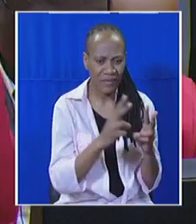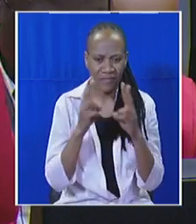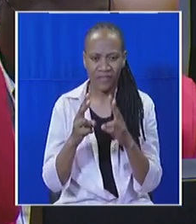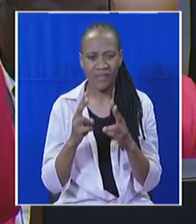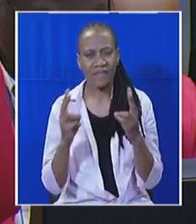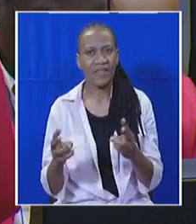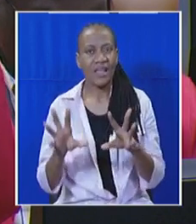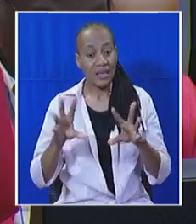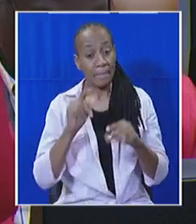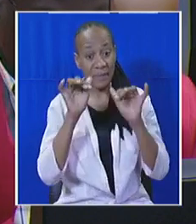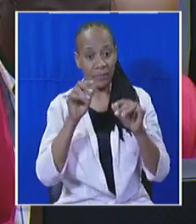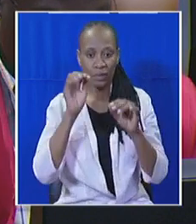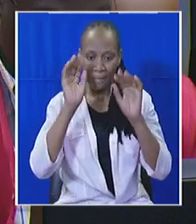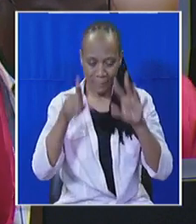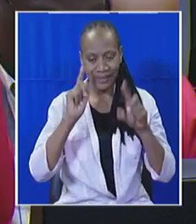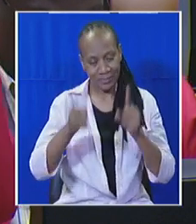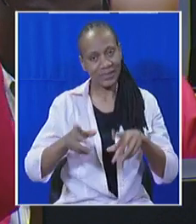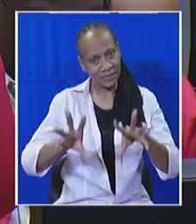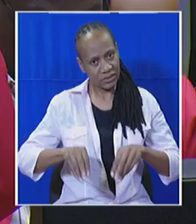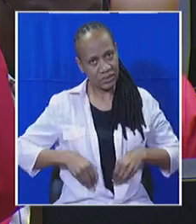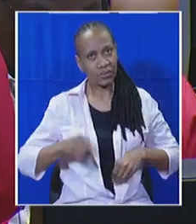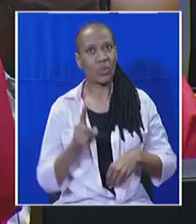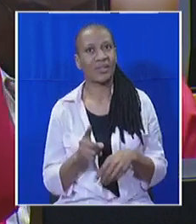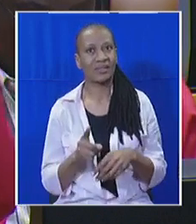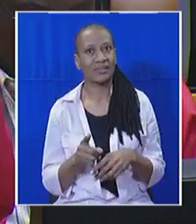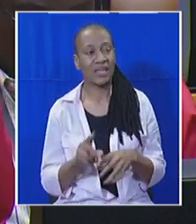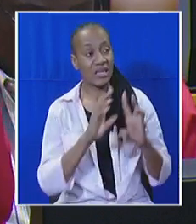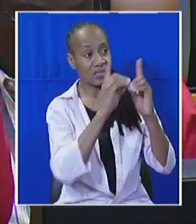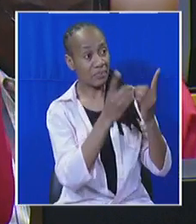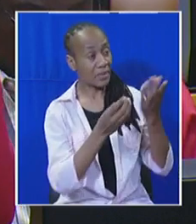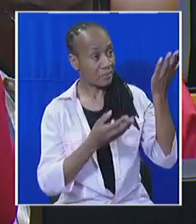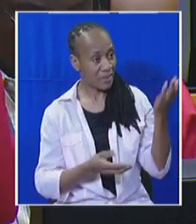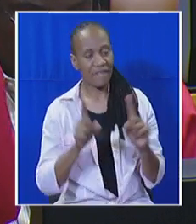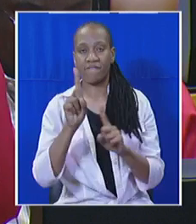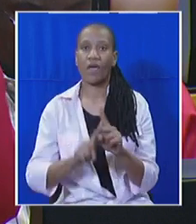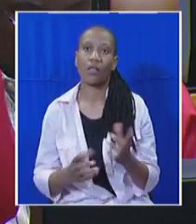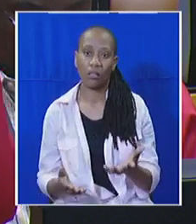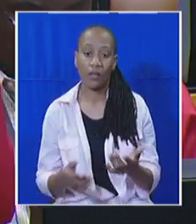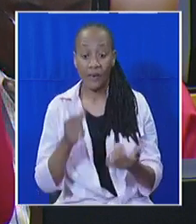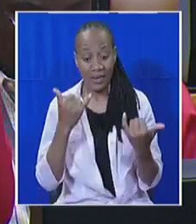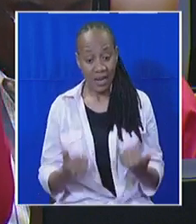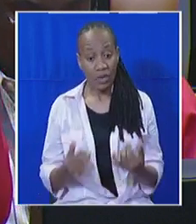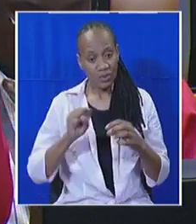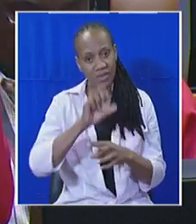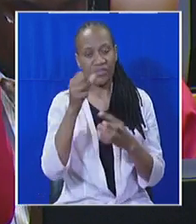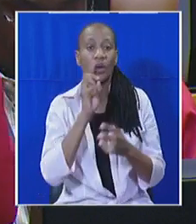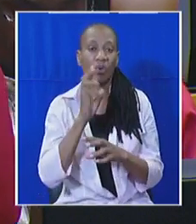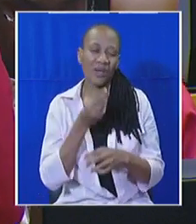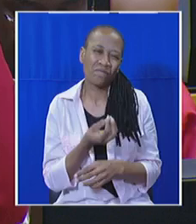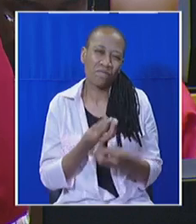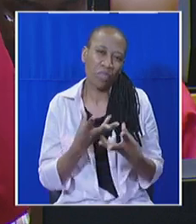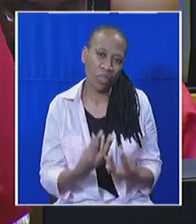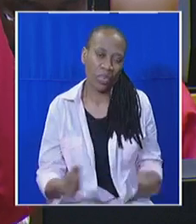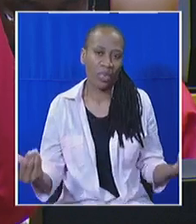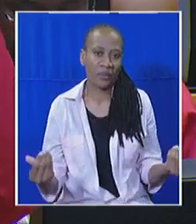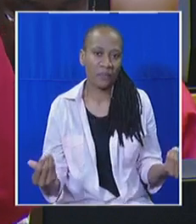accept that as a result of poor leadership and lack of planning by a department, this country will now face severe water shortages.